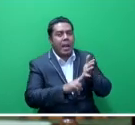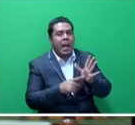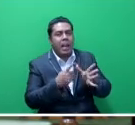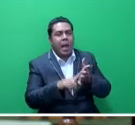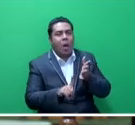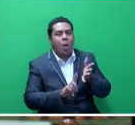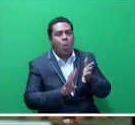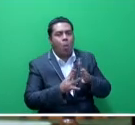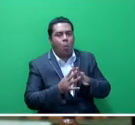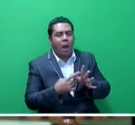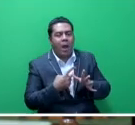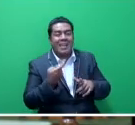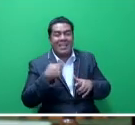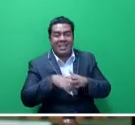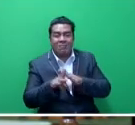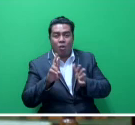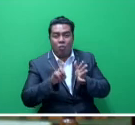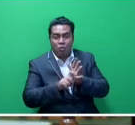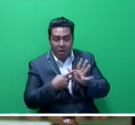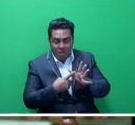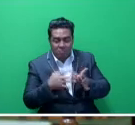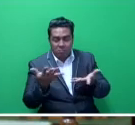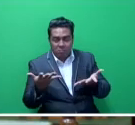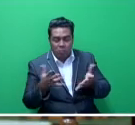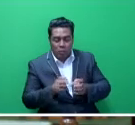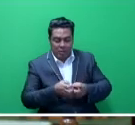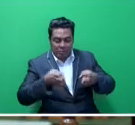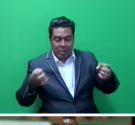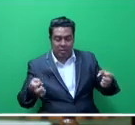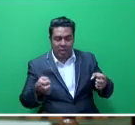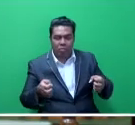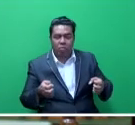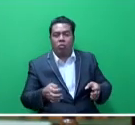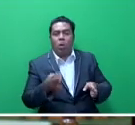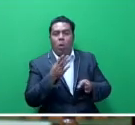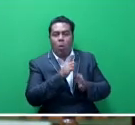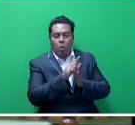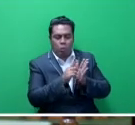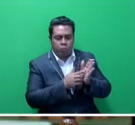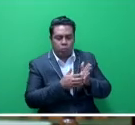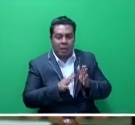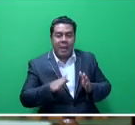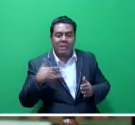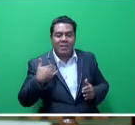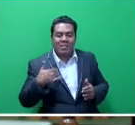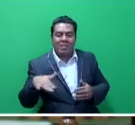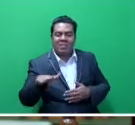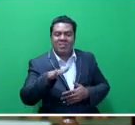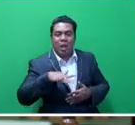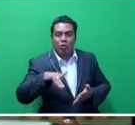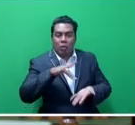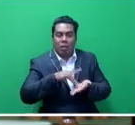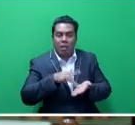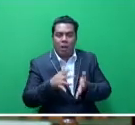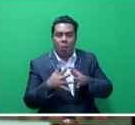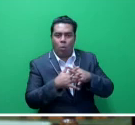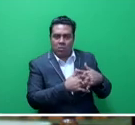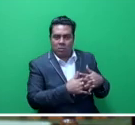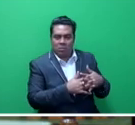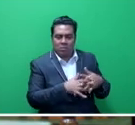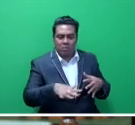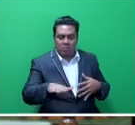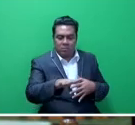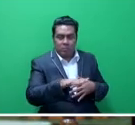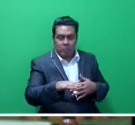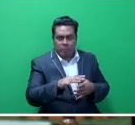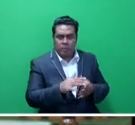ongoing construction of police stations, which will expand the reach of law enforcement to Fijians living in the central and western divisions. An additional $1 million